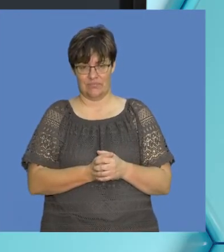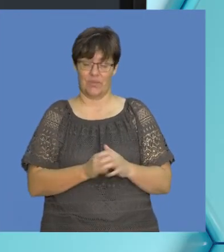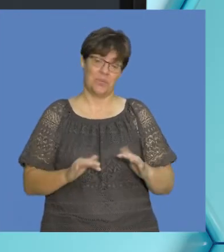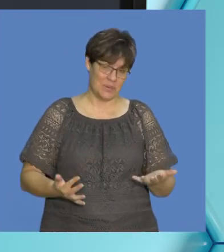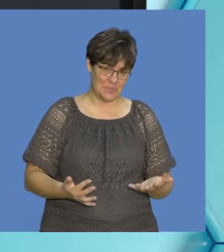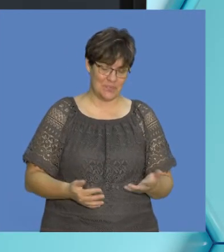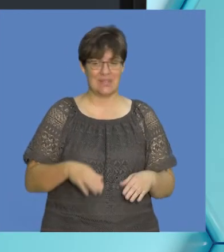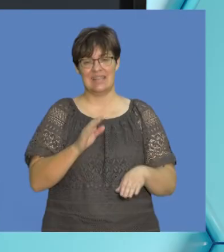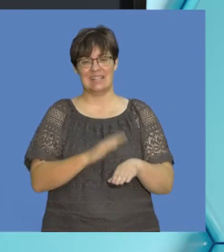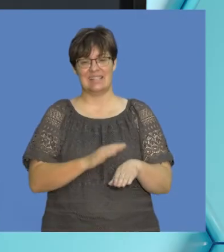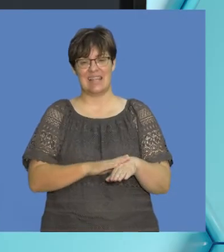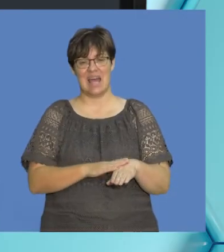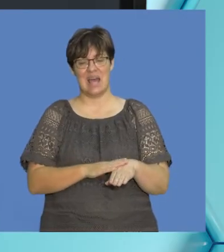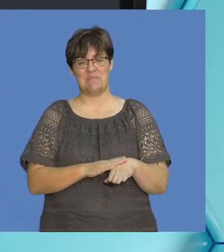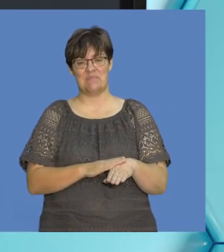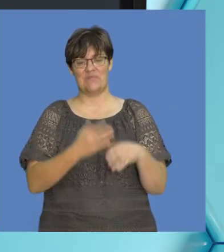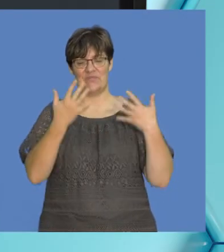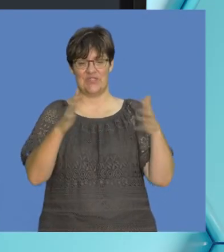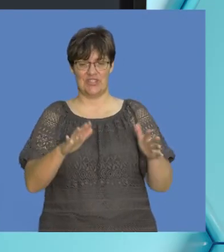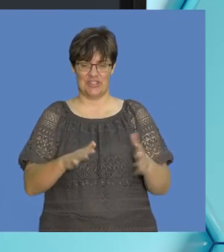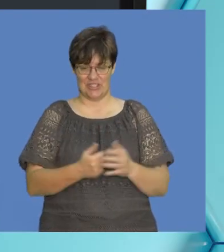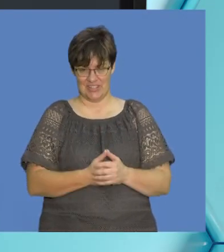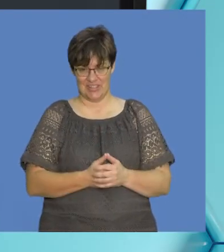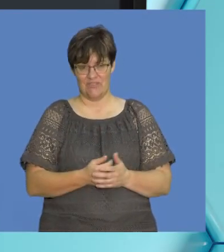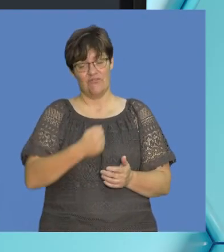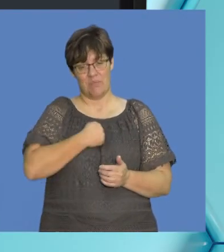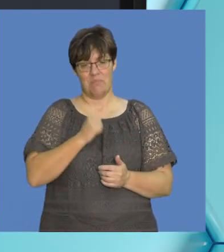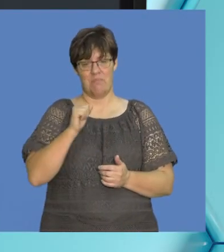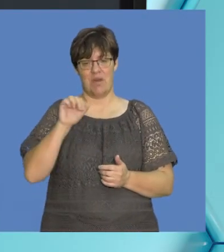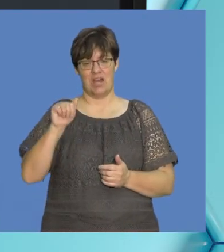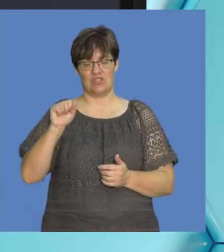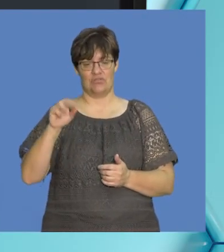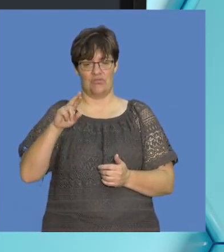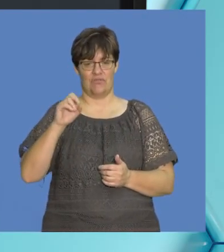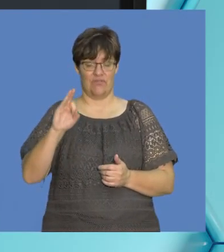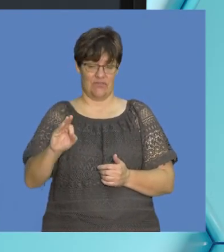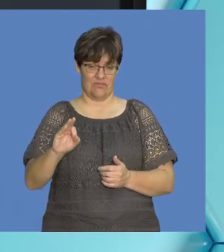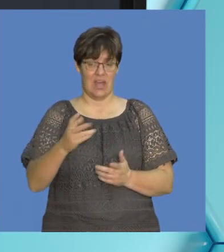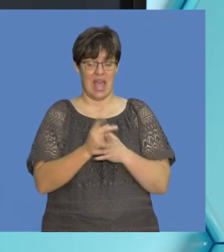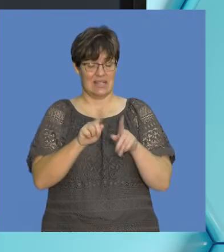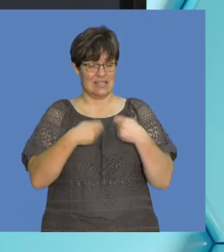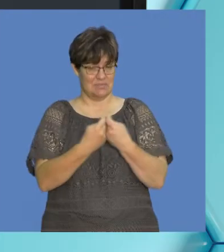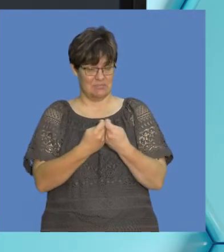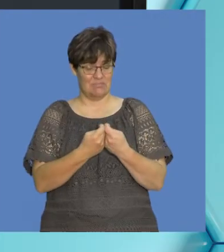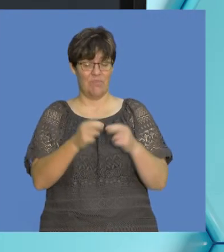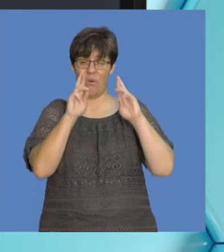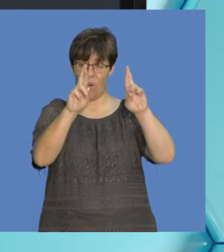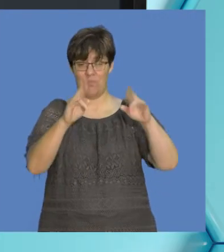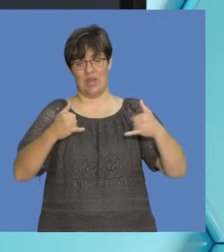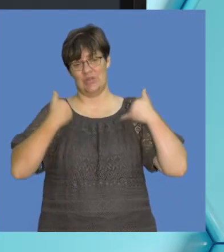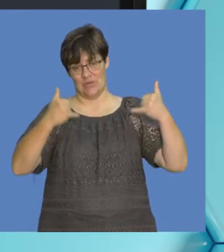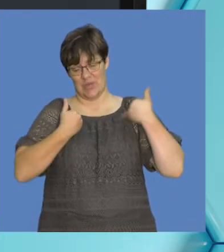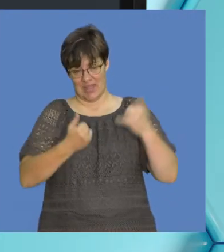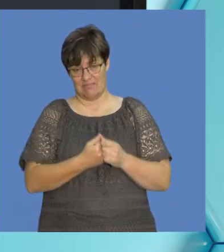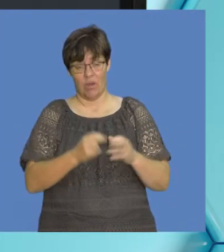guys, it's time for the flight to land. So from Ashraf Patel and the crew, we hope you enjoyed the lesson. We